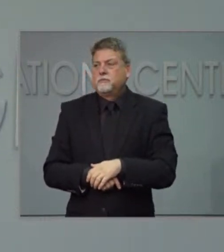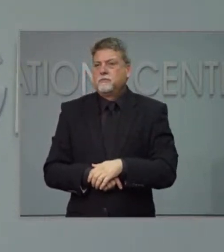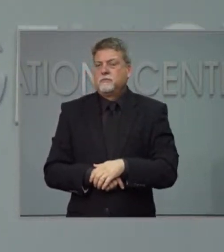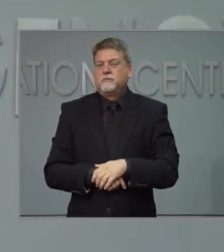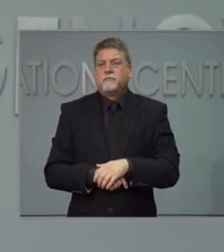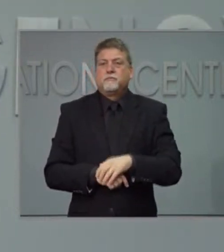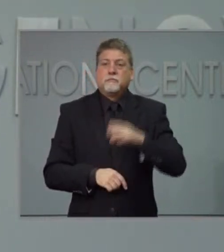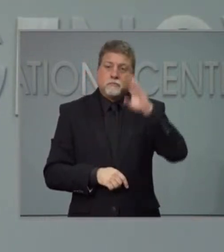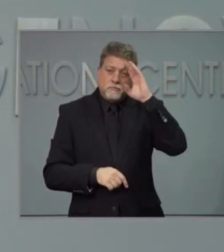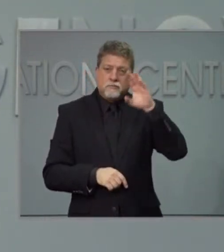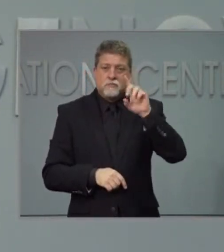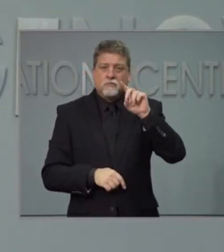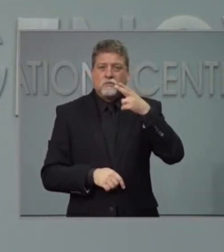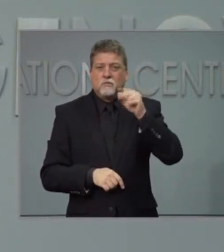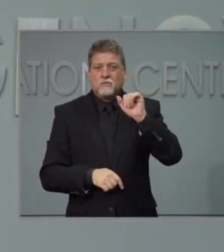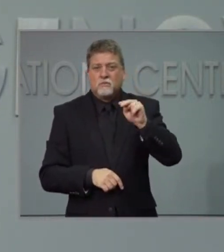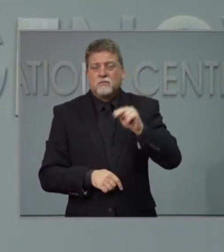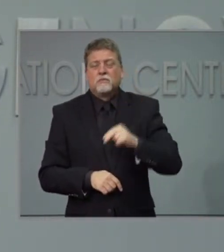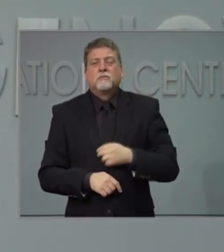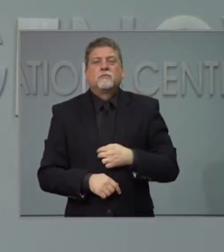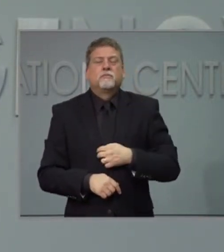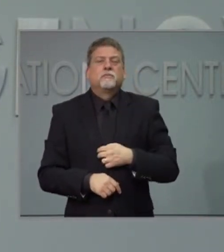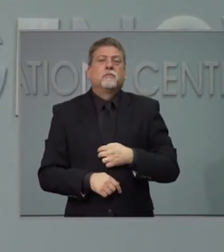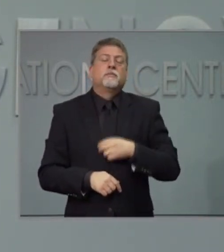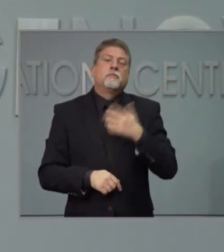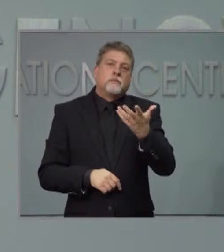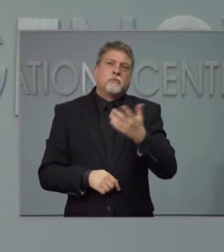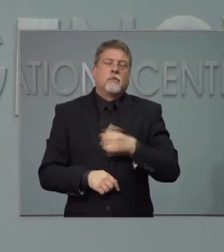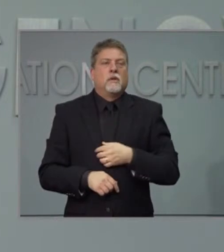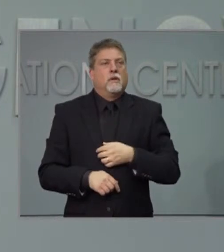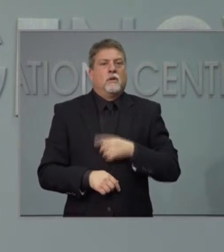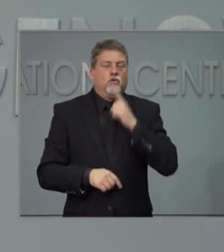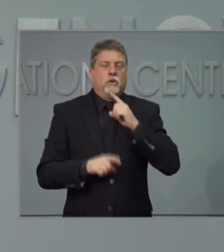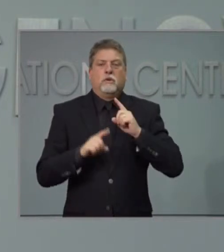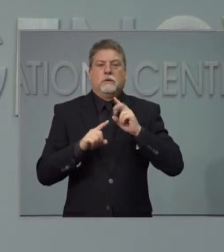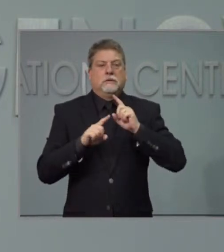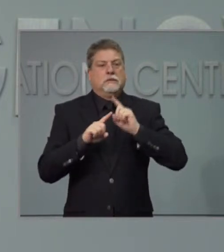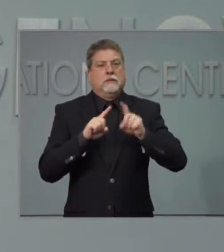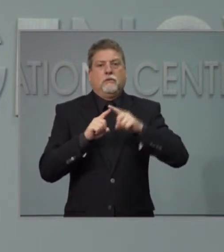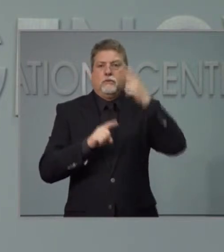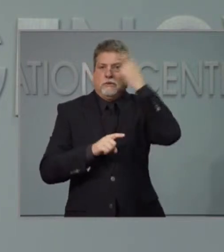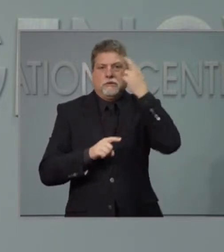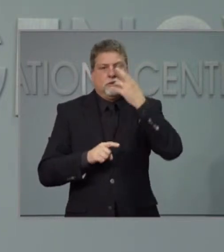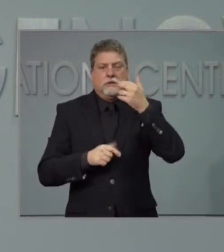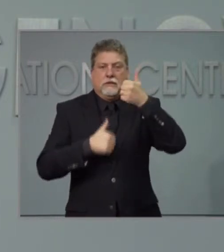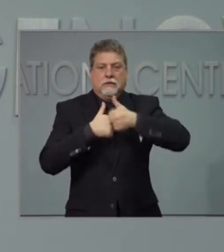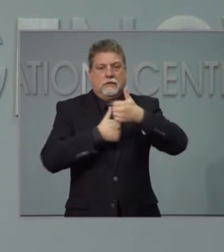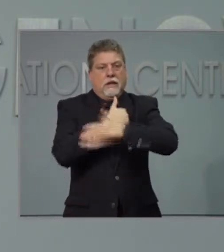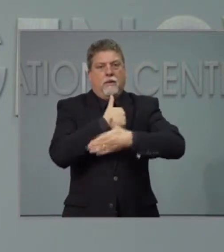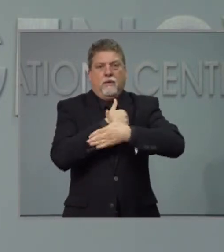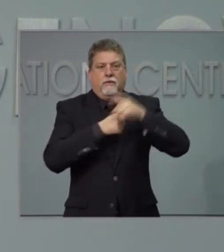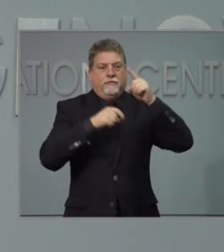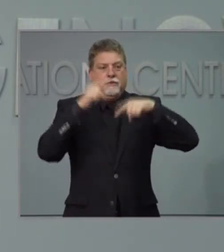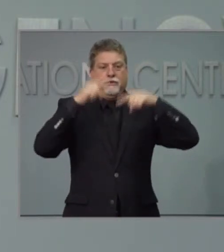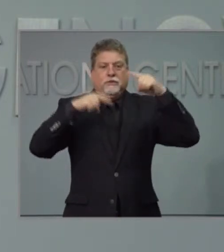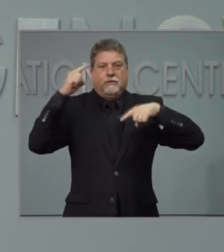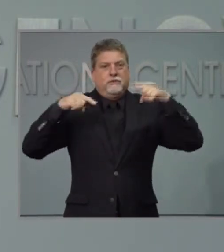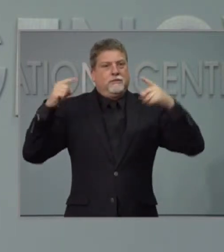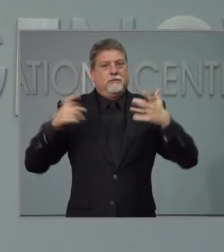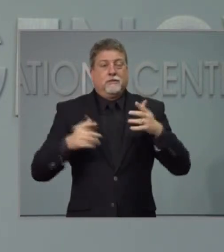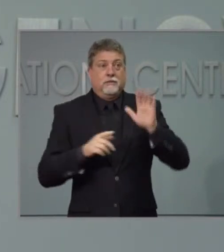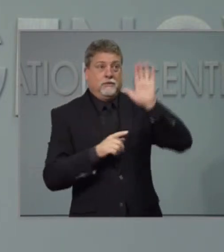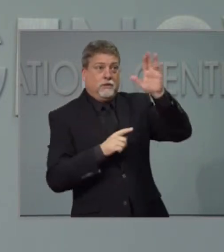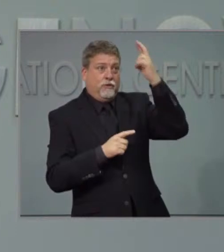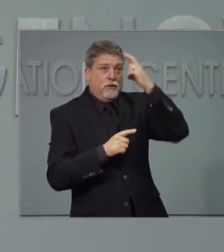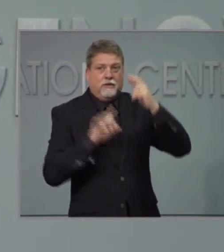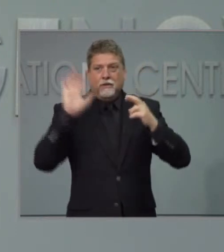Hi, Dewan. There are a number of reasons, and each county may be different in terms of what is driving their viral